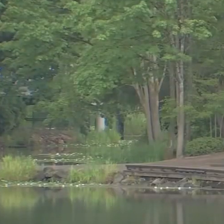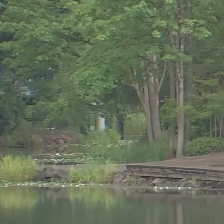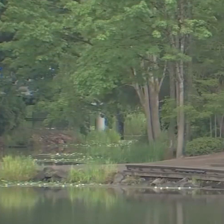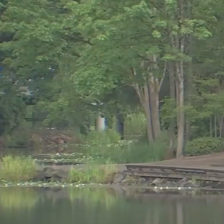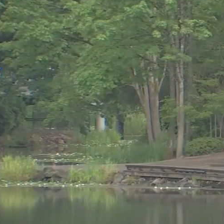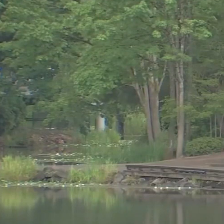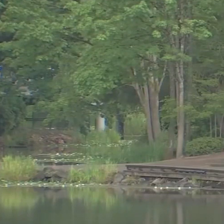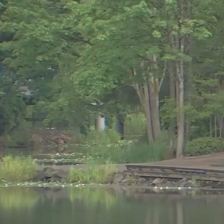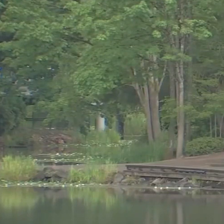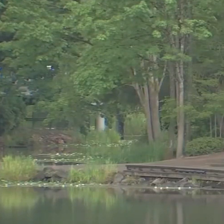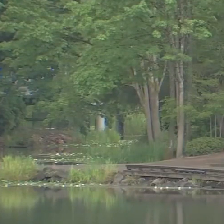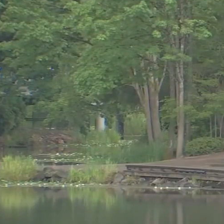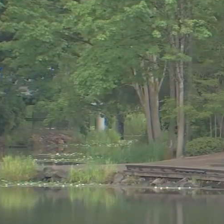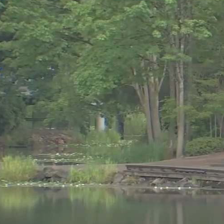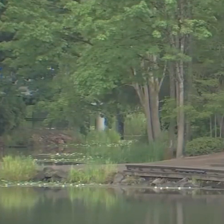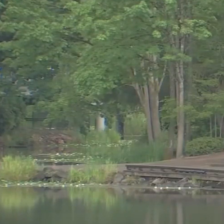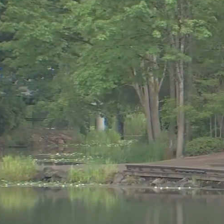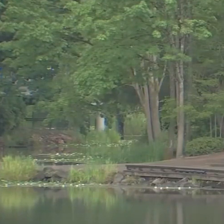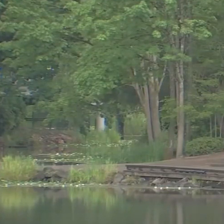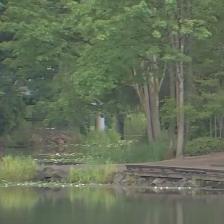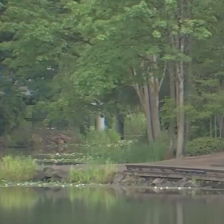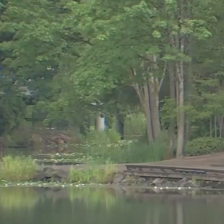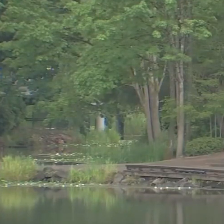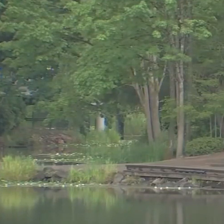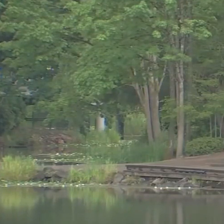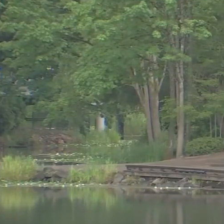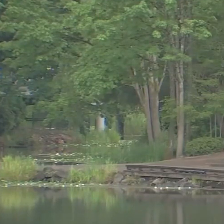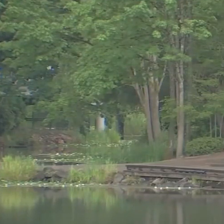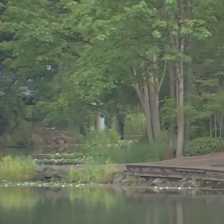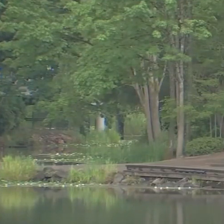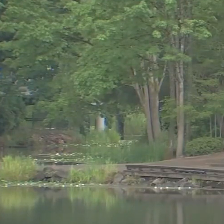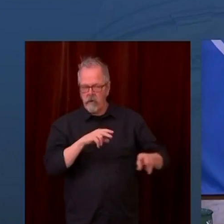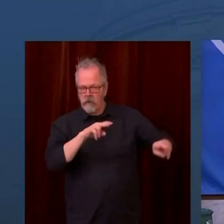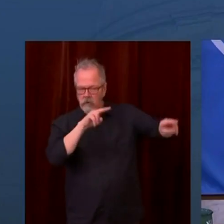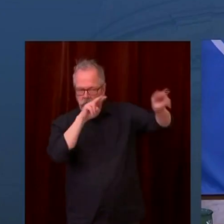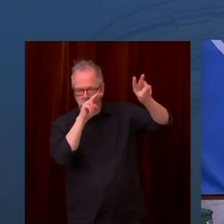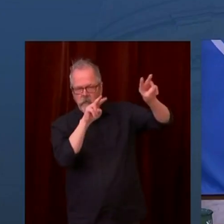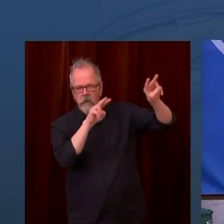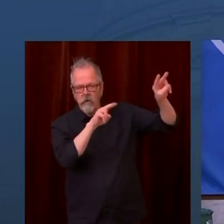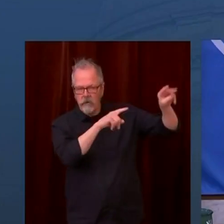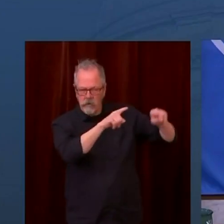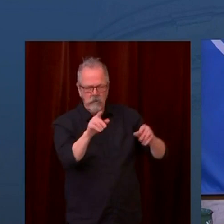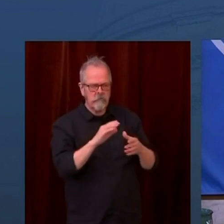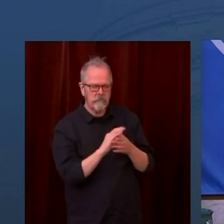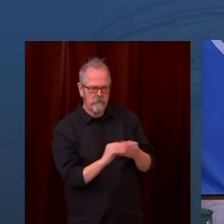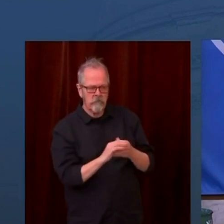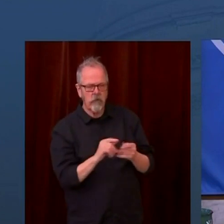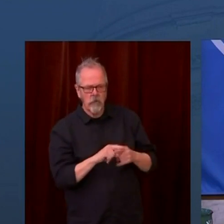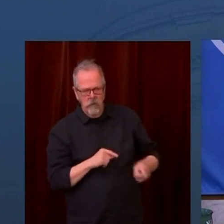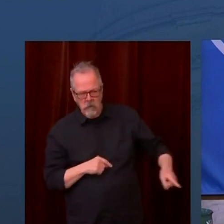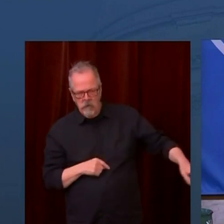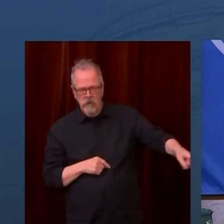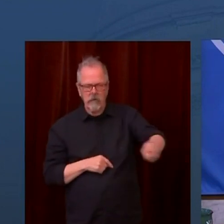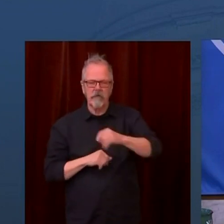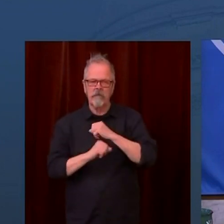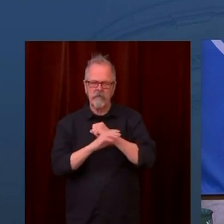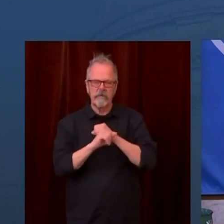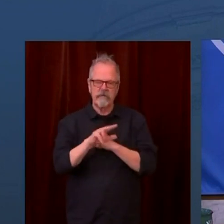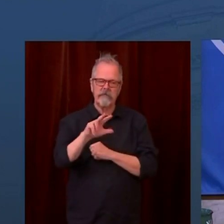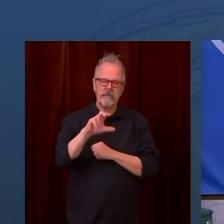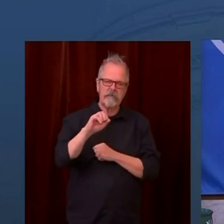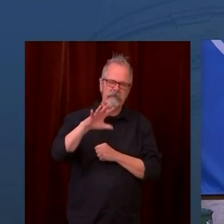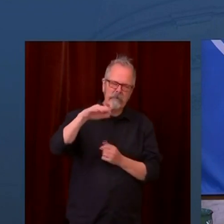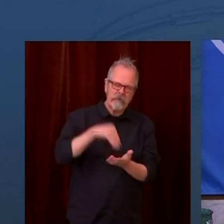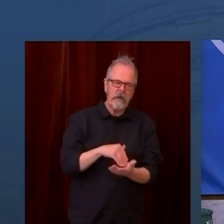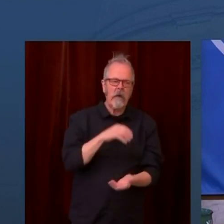the biggest increases are in younger people between the ages of 10 and 49. We have, unfortunately, now